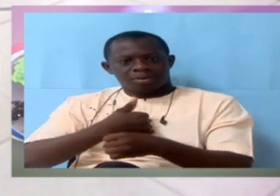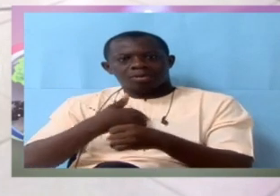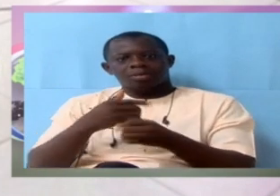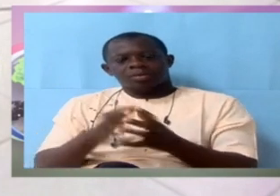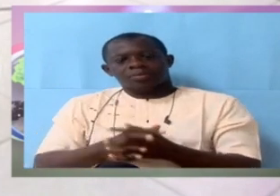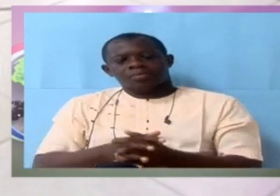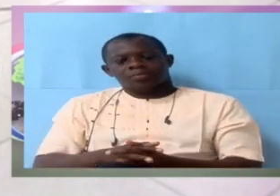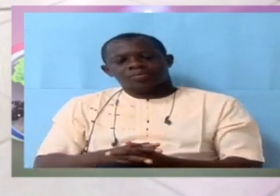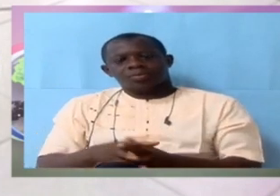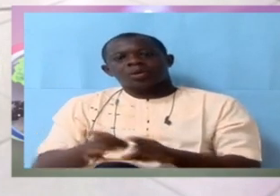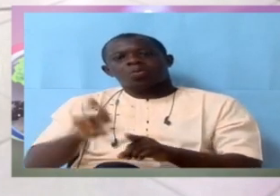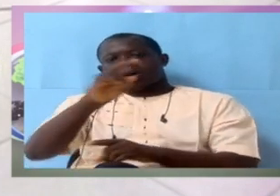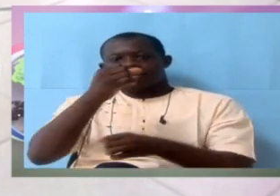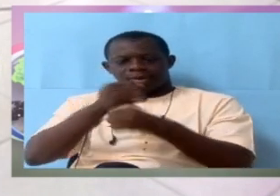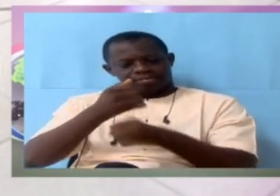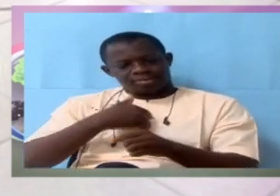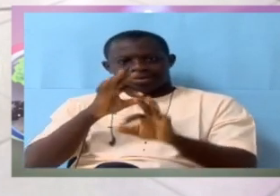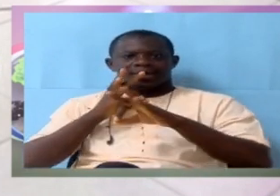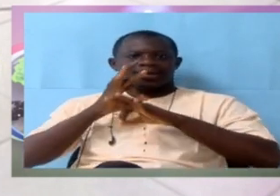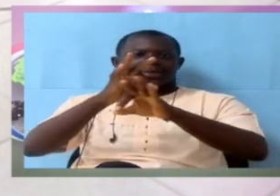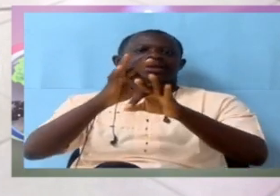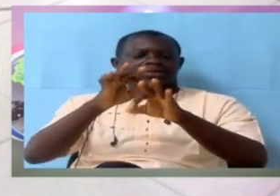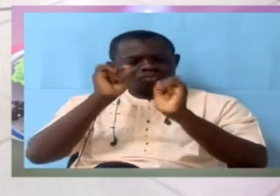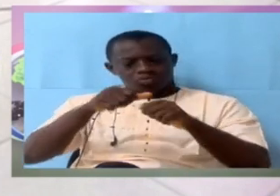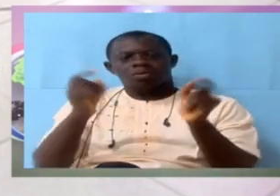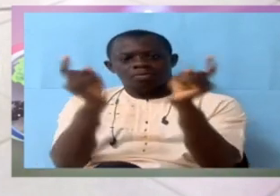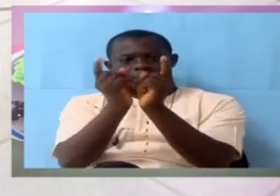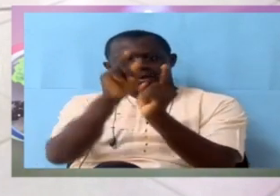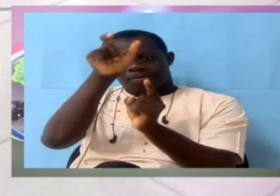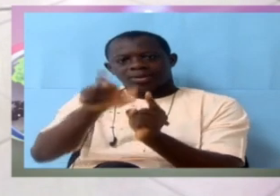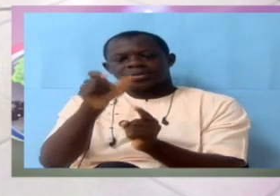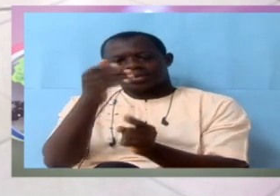that's what interested me to meet him.